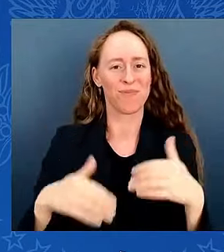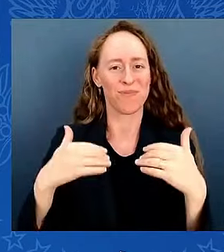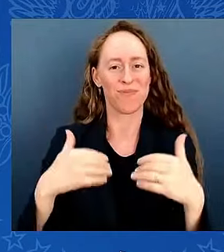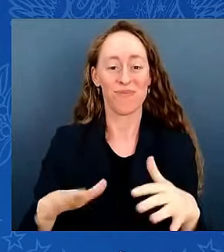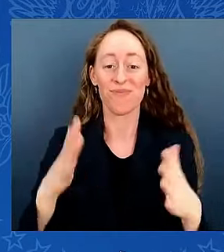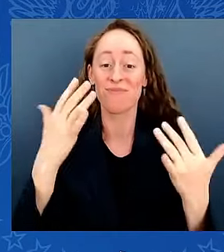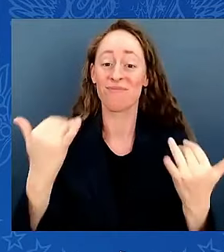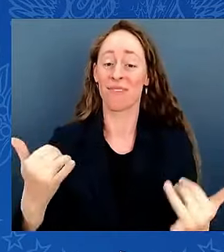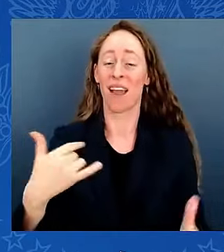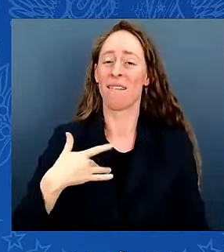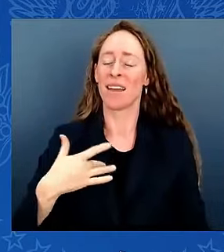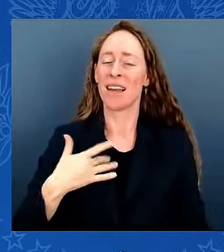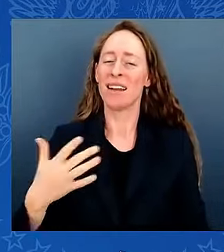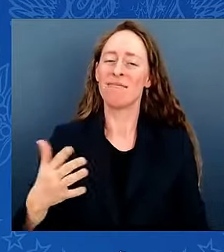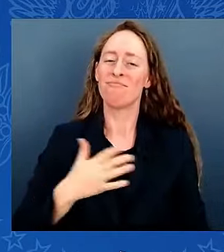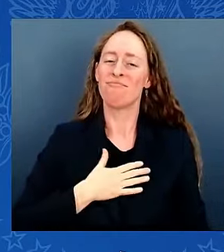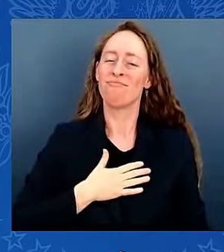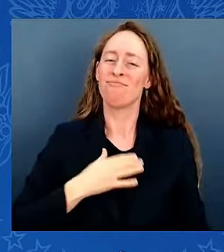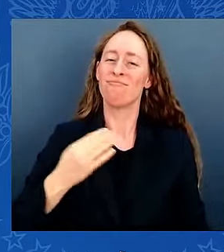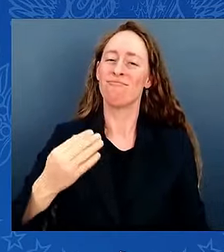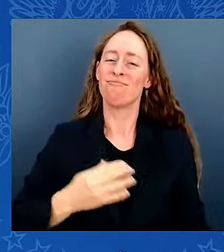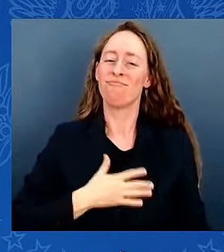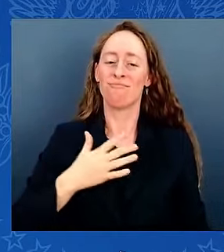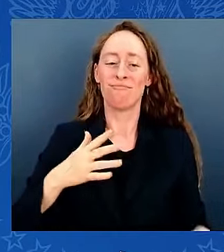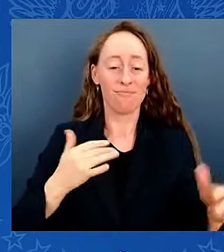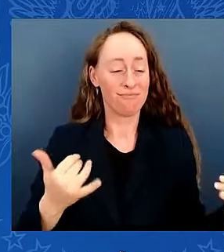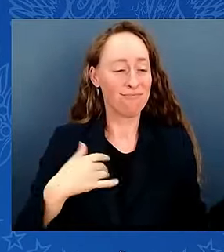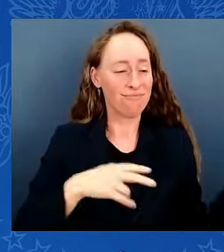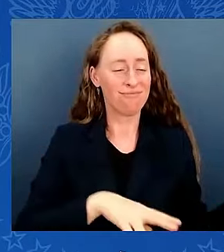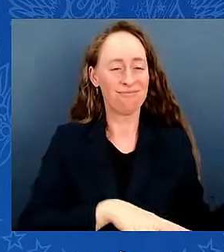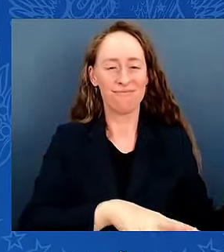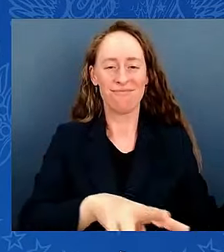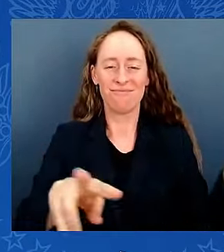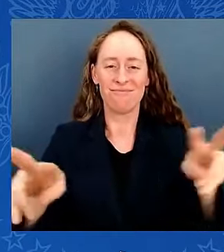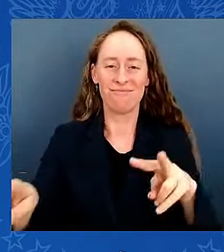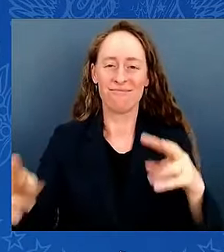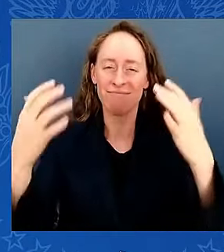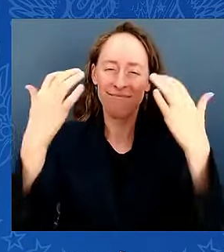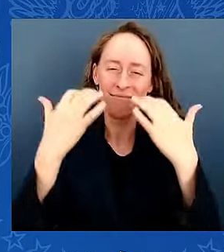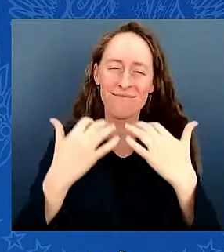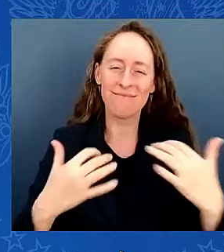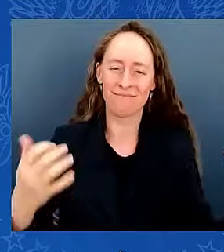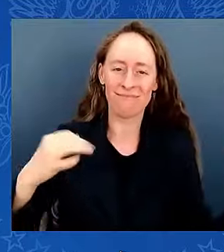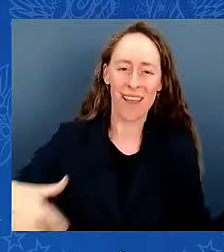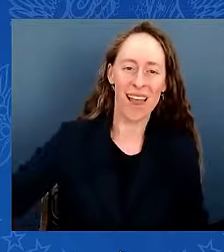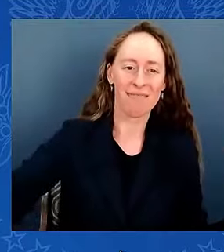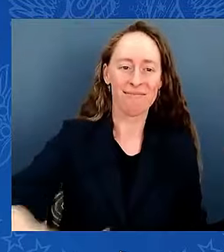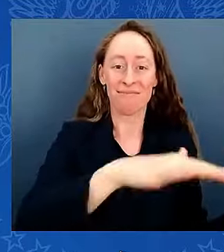around. There's so much black excellence here today.